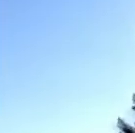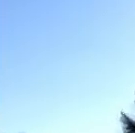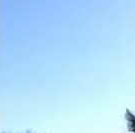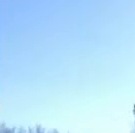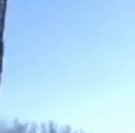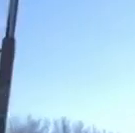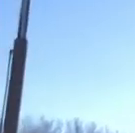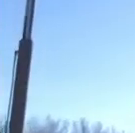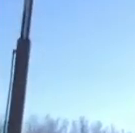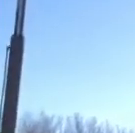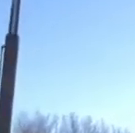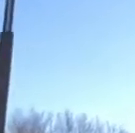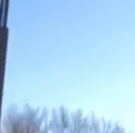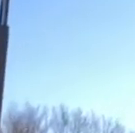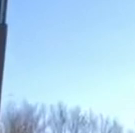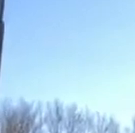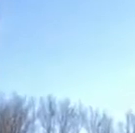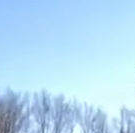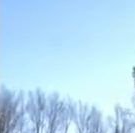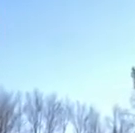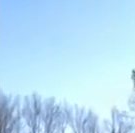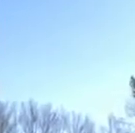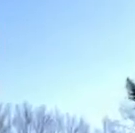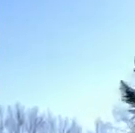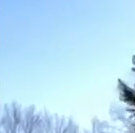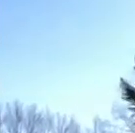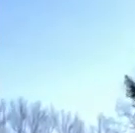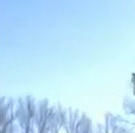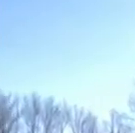Yes, Brittany, we will definitely post the poem. It was wonderful.